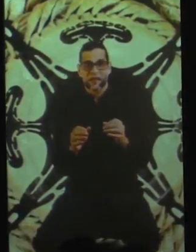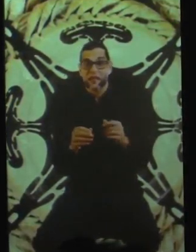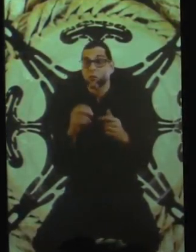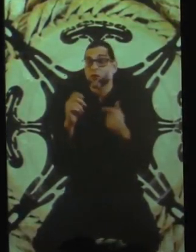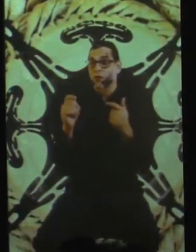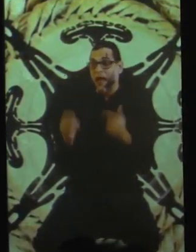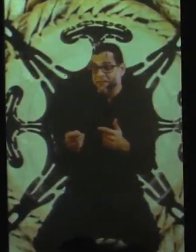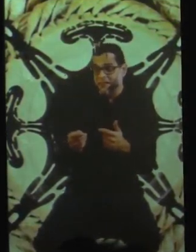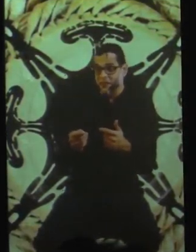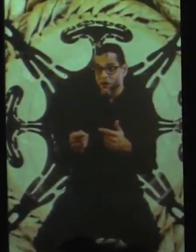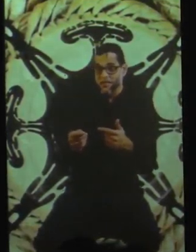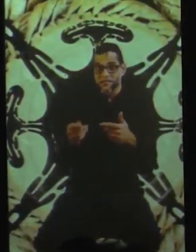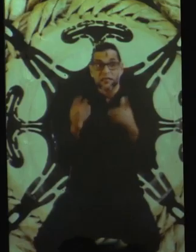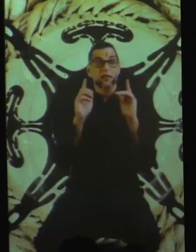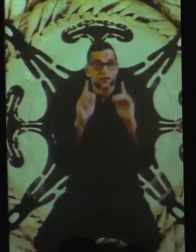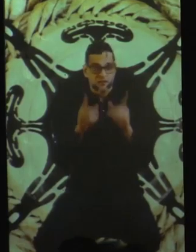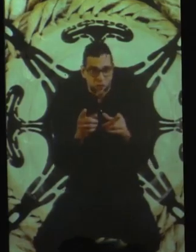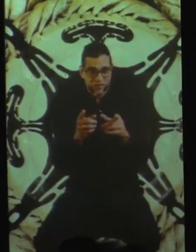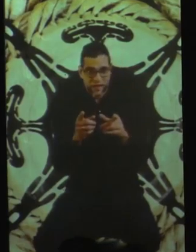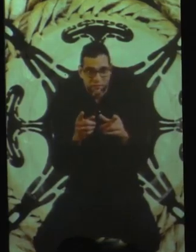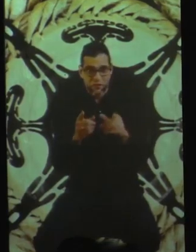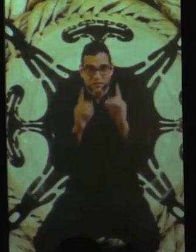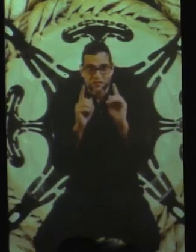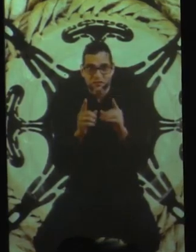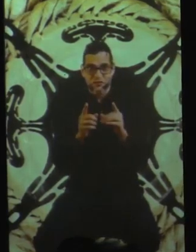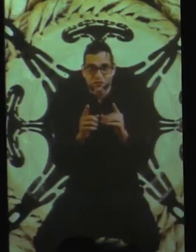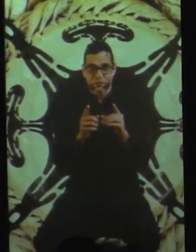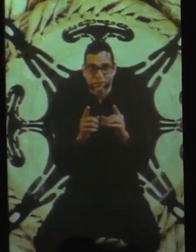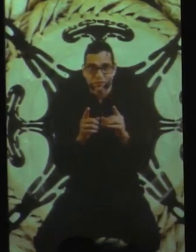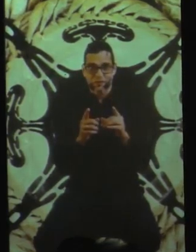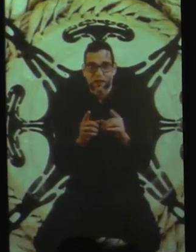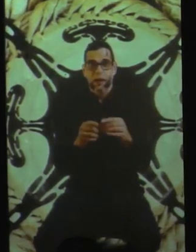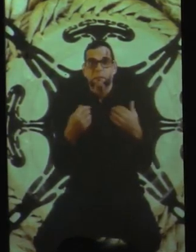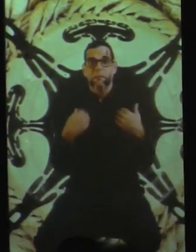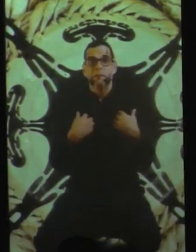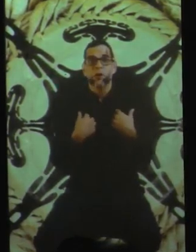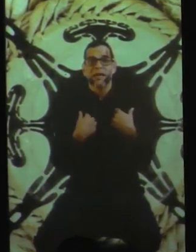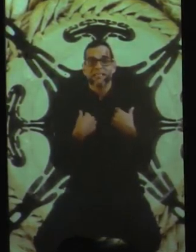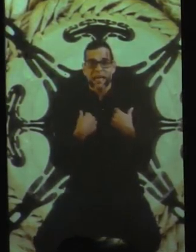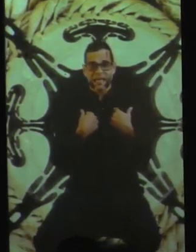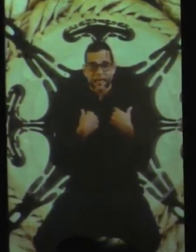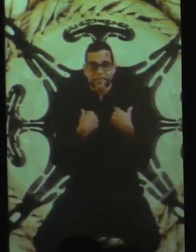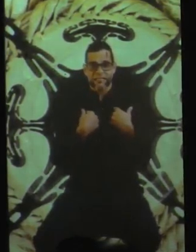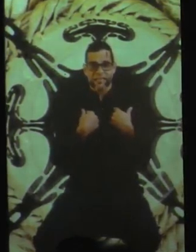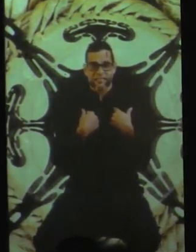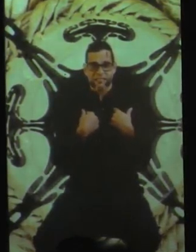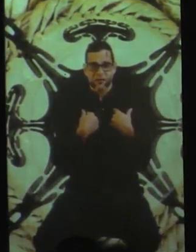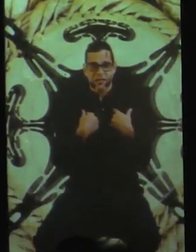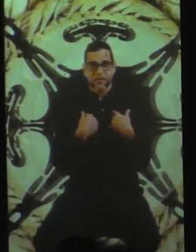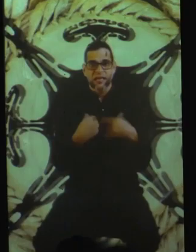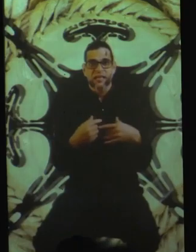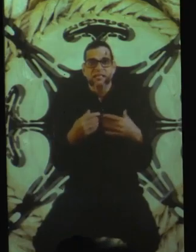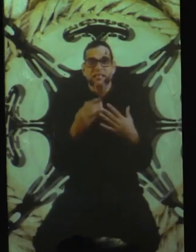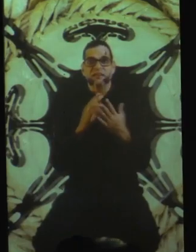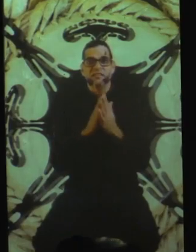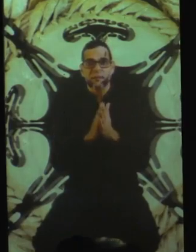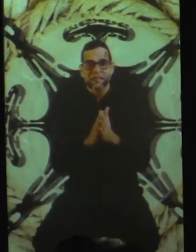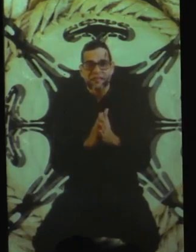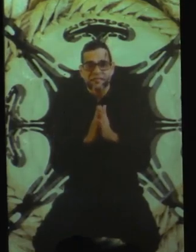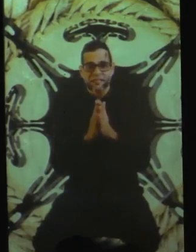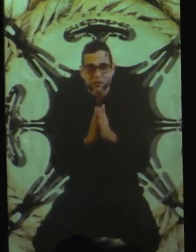Slower. And the more gravity there is, the slower time goes. This is true. My poetic take on Einstein's theory is that